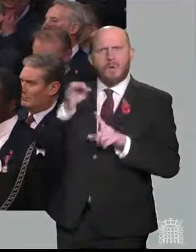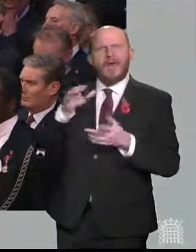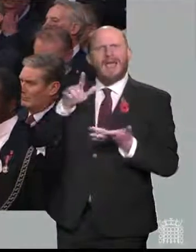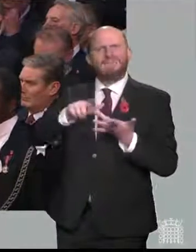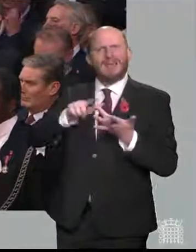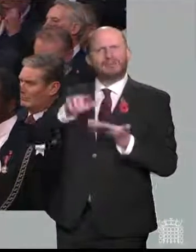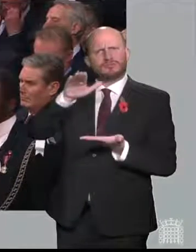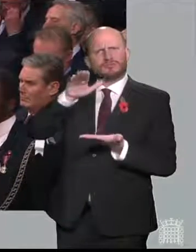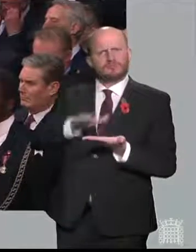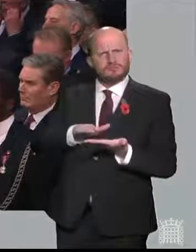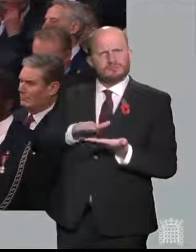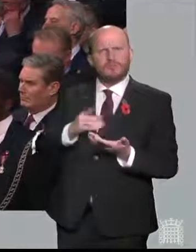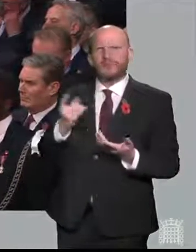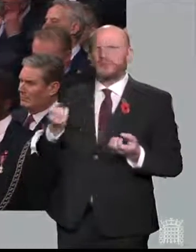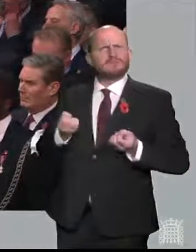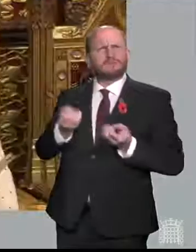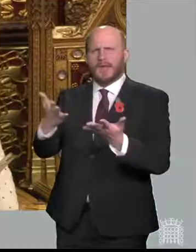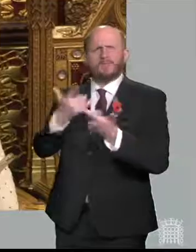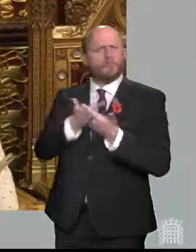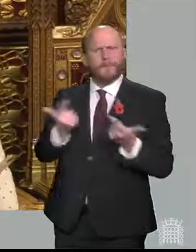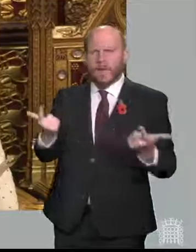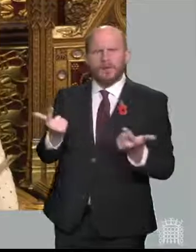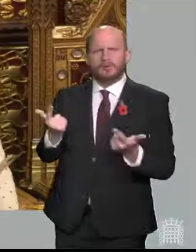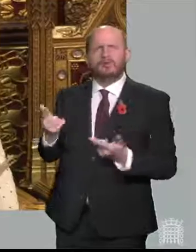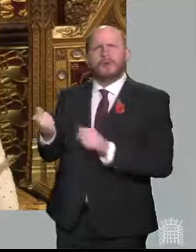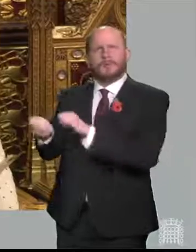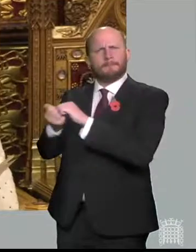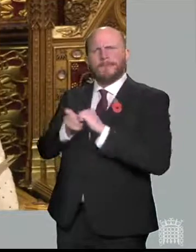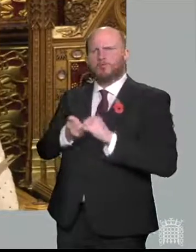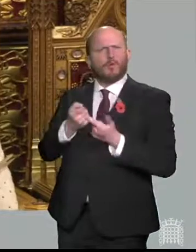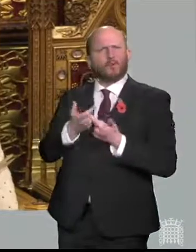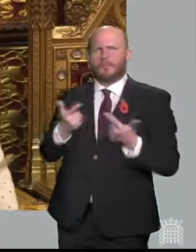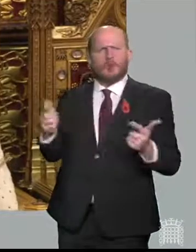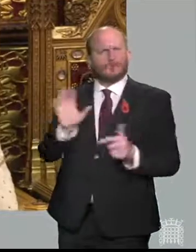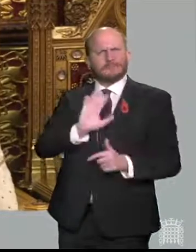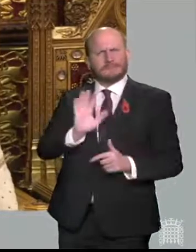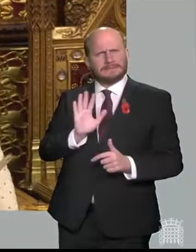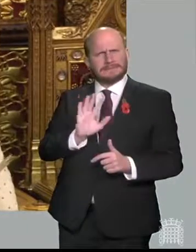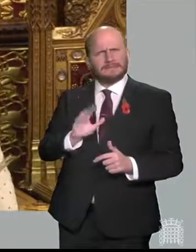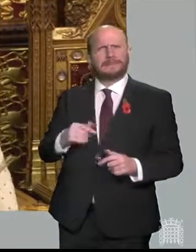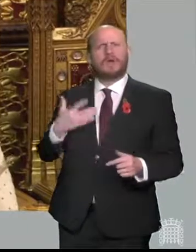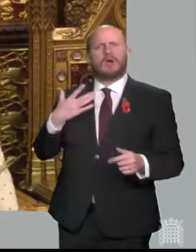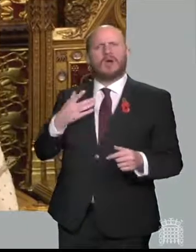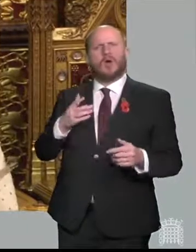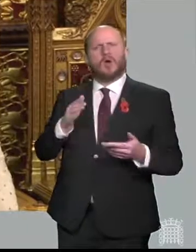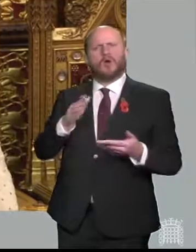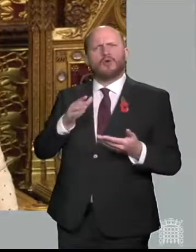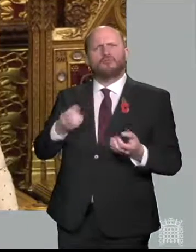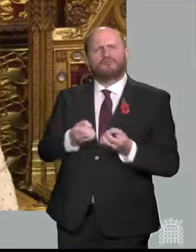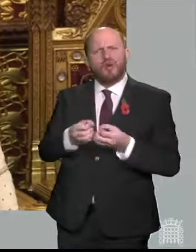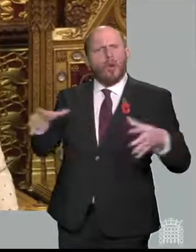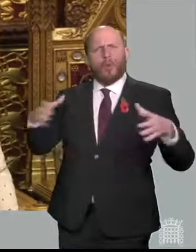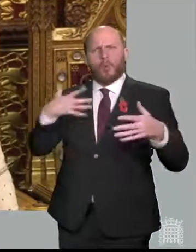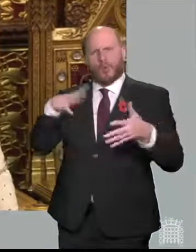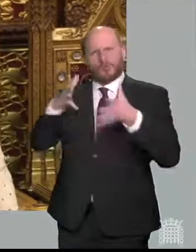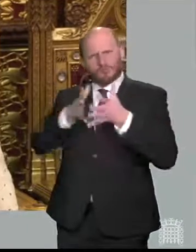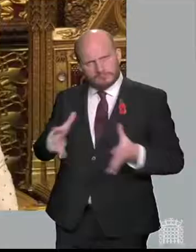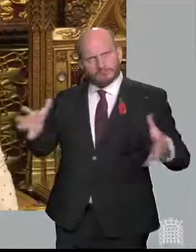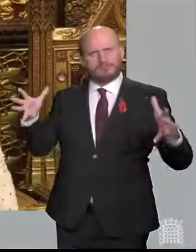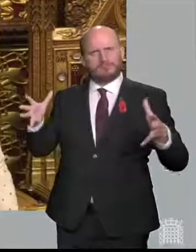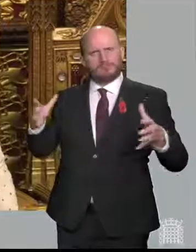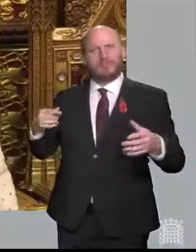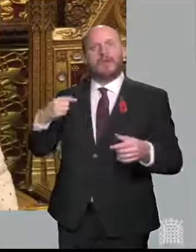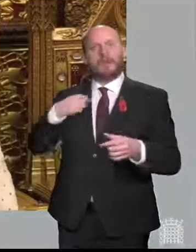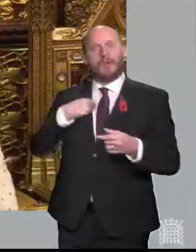demands for greater spending or borrowing. My ministers will put the security of communities and the